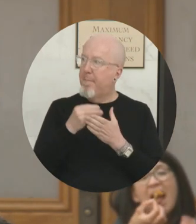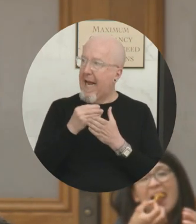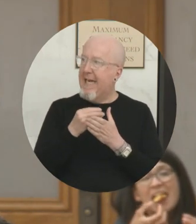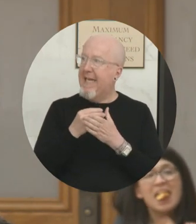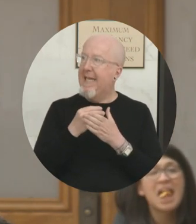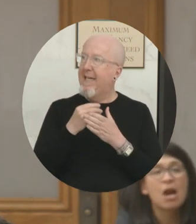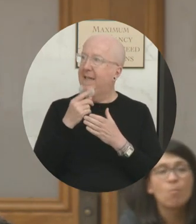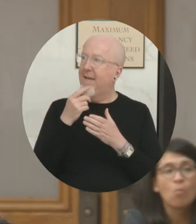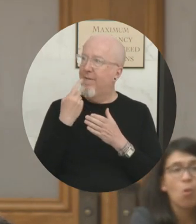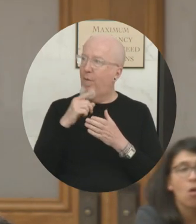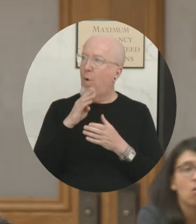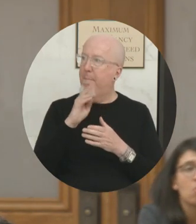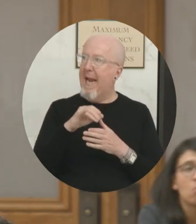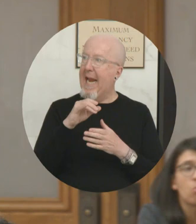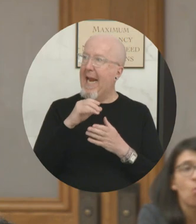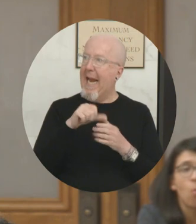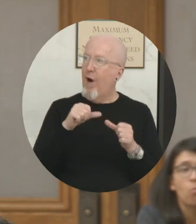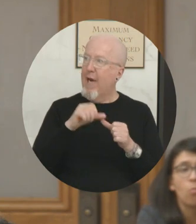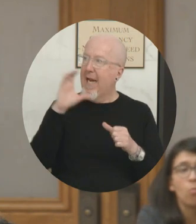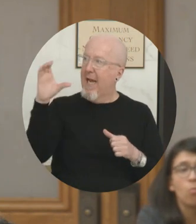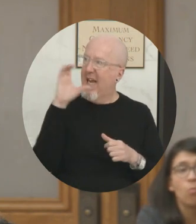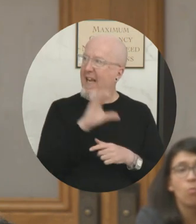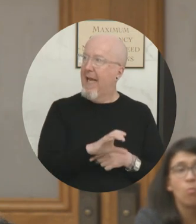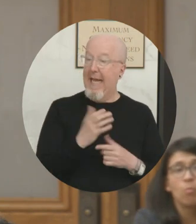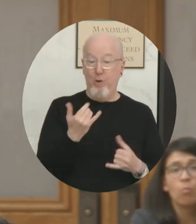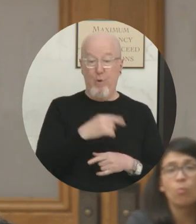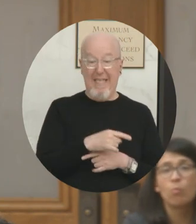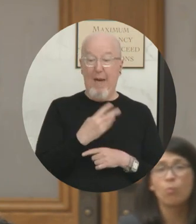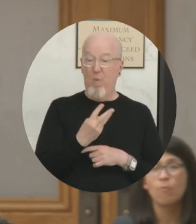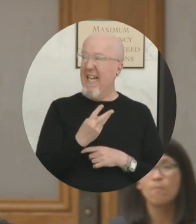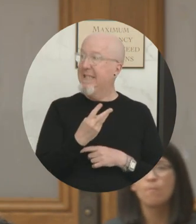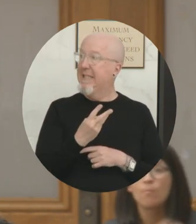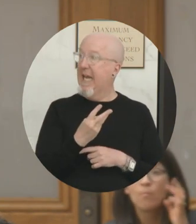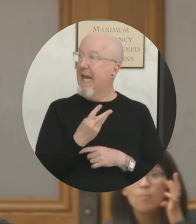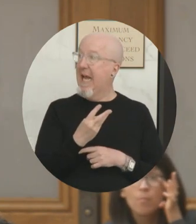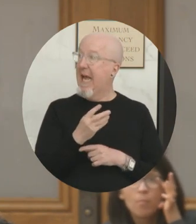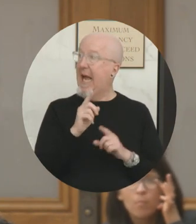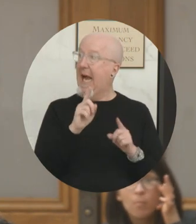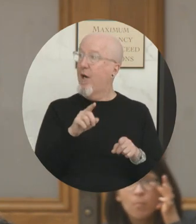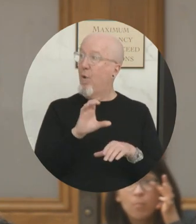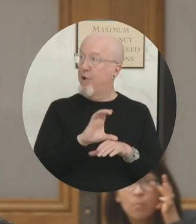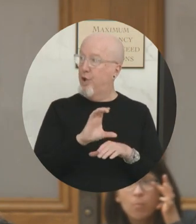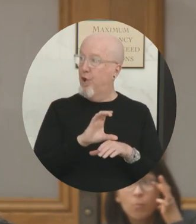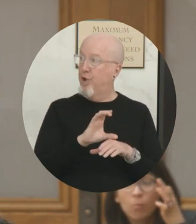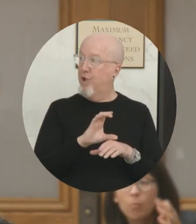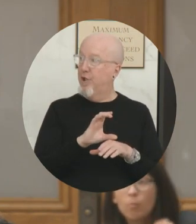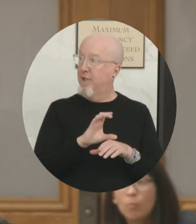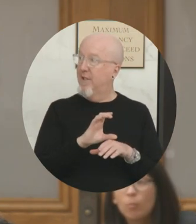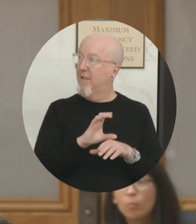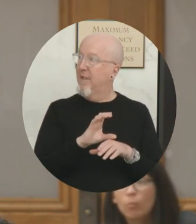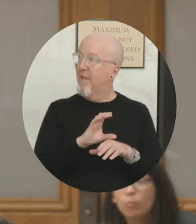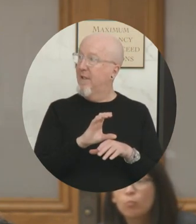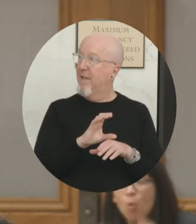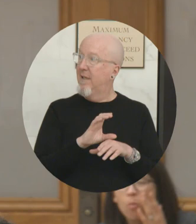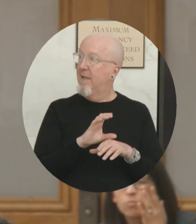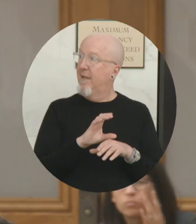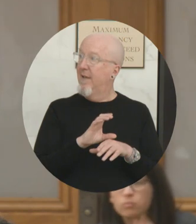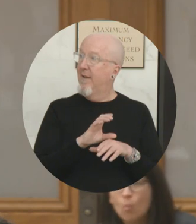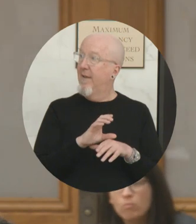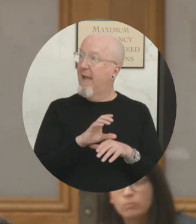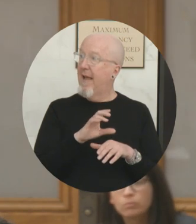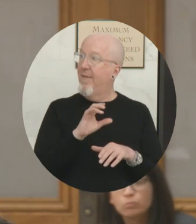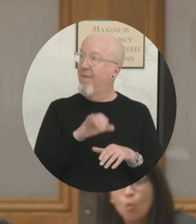help people. And today is Wednesday. I go to the church and Most Holy Redeemer cook for the homeless